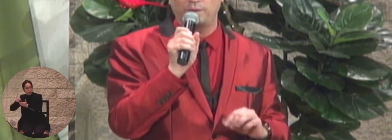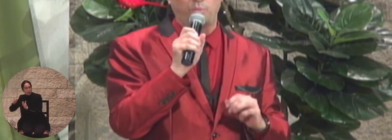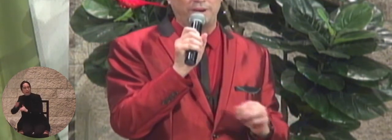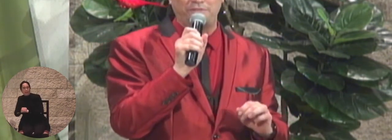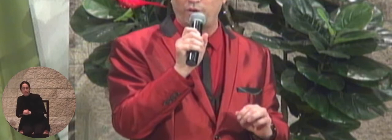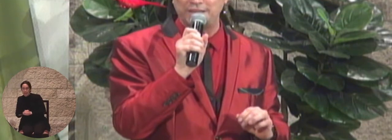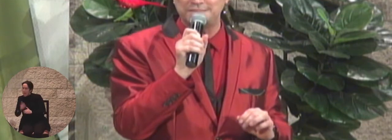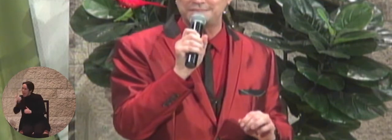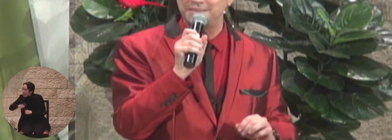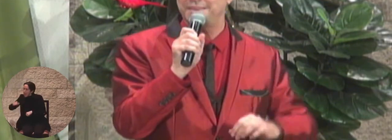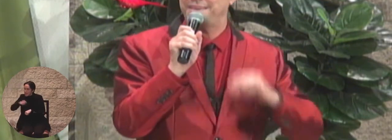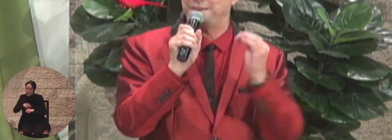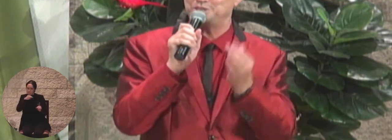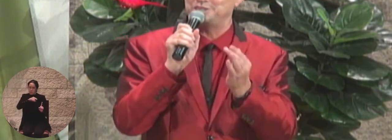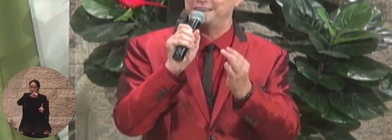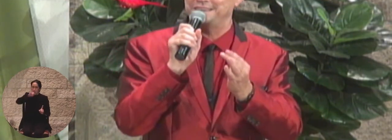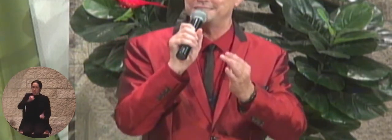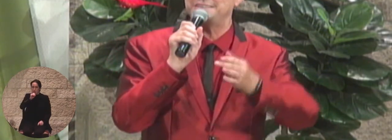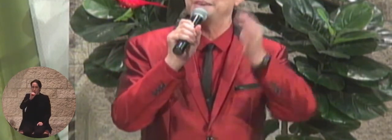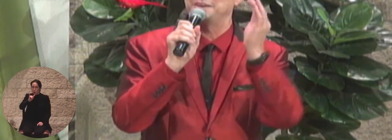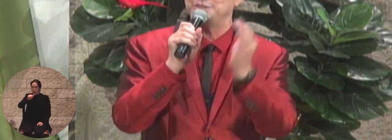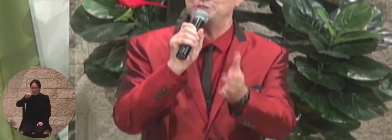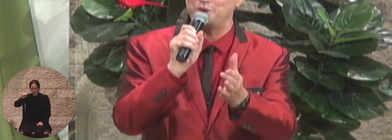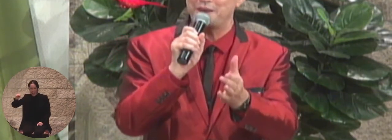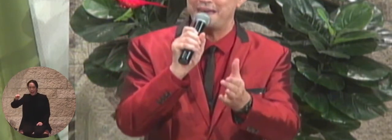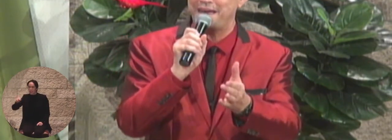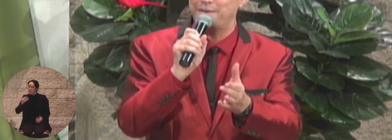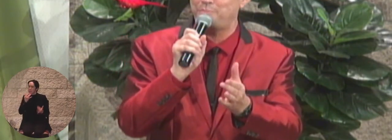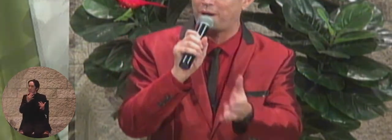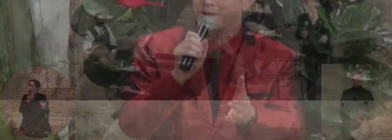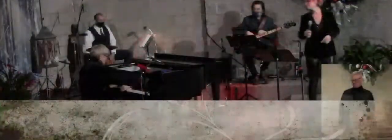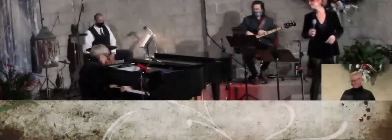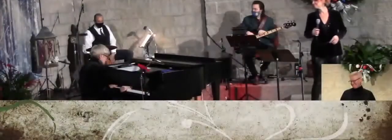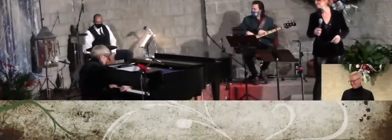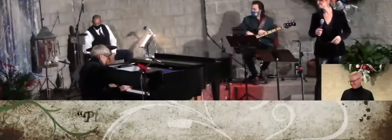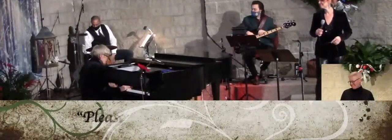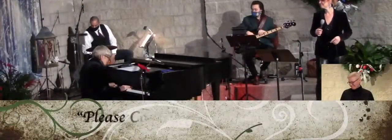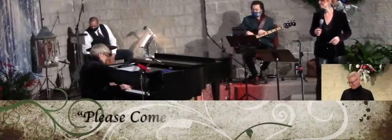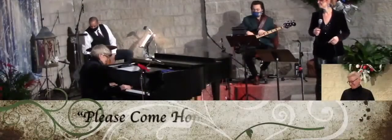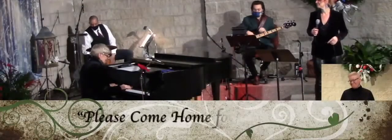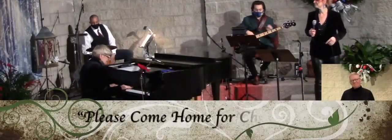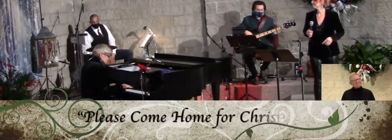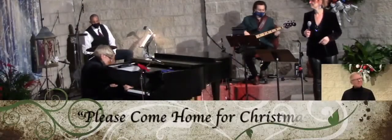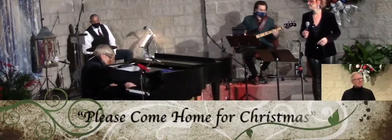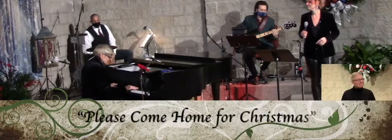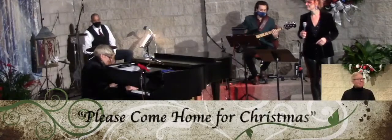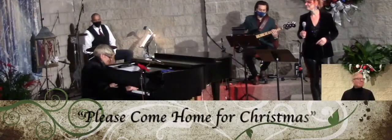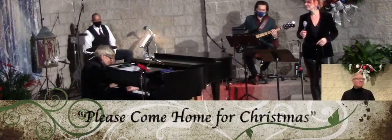What a voice. Here she is, Joyann Parker.